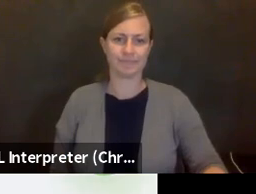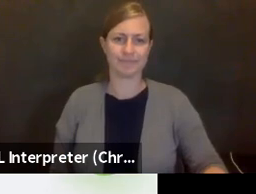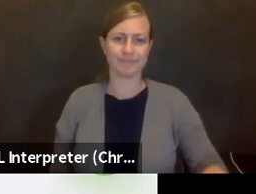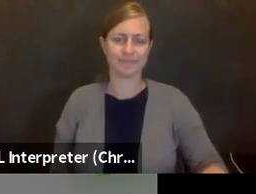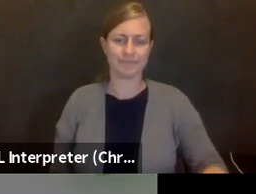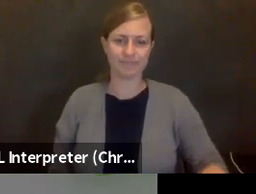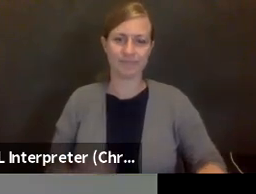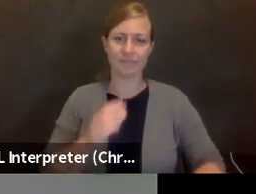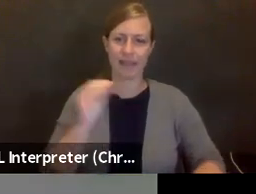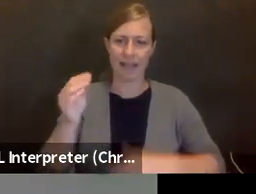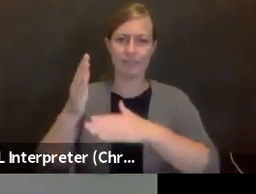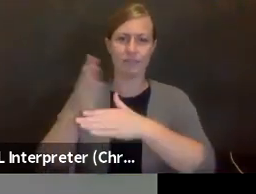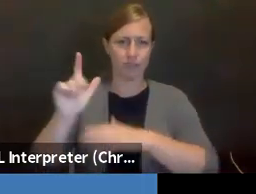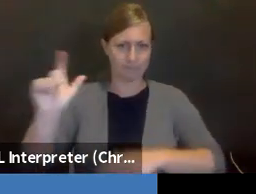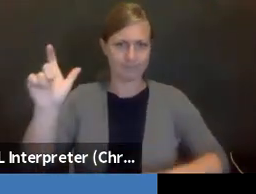and clicking.